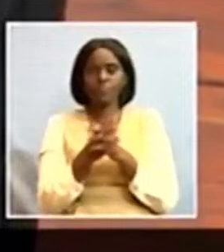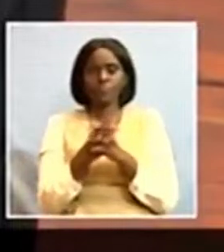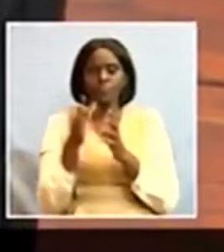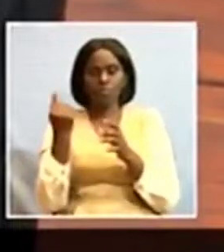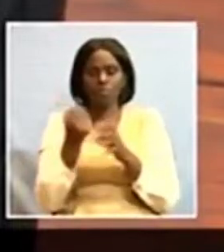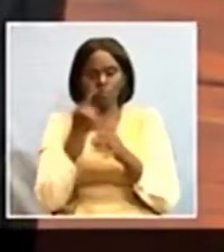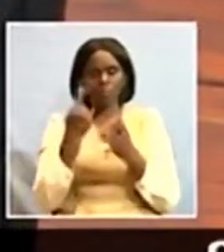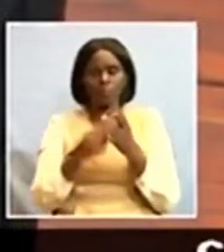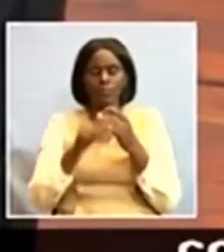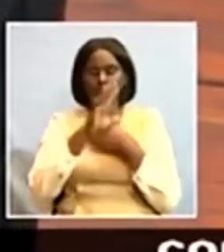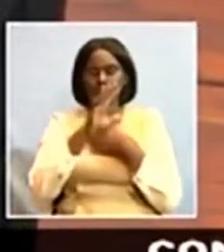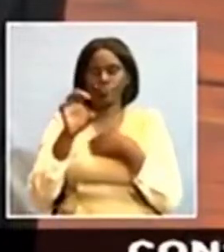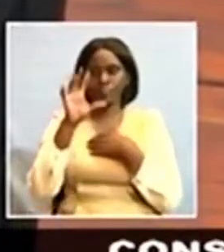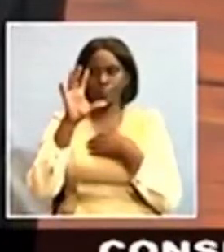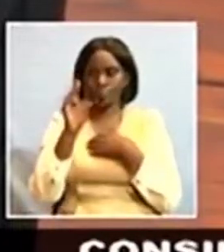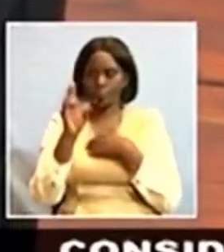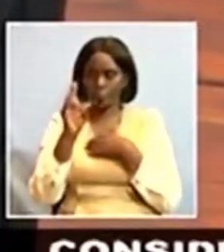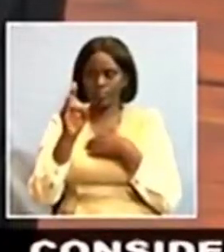was